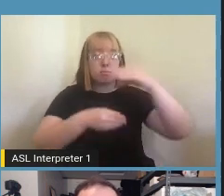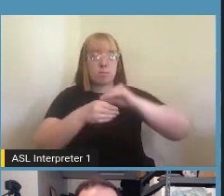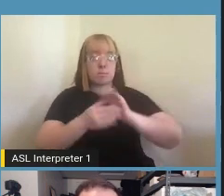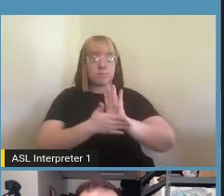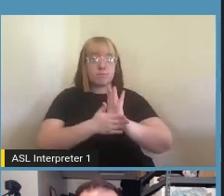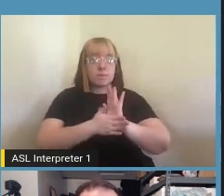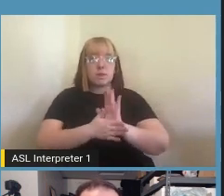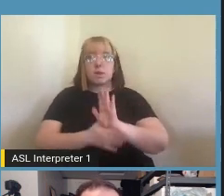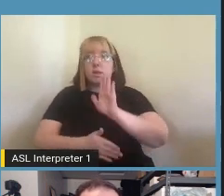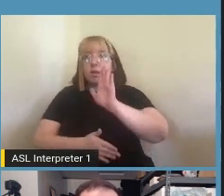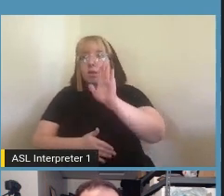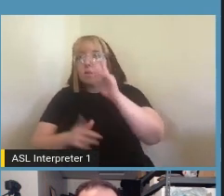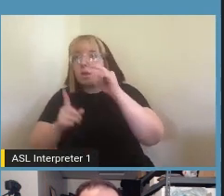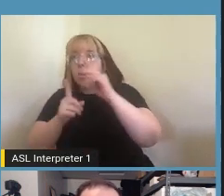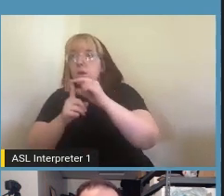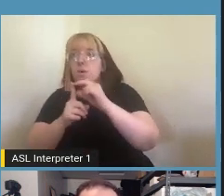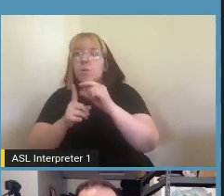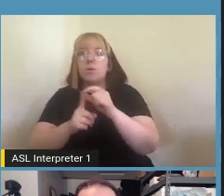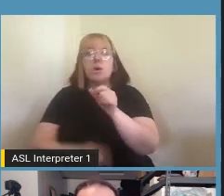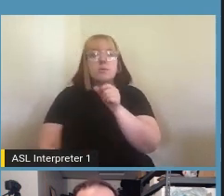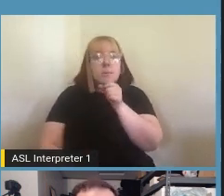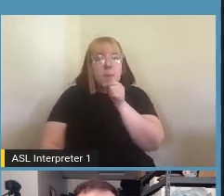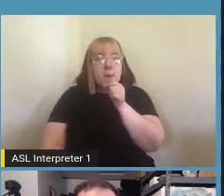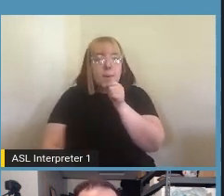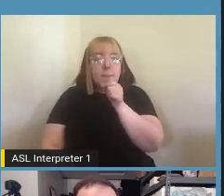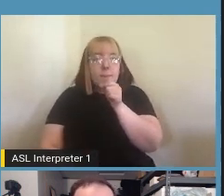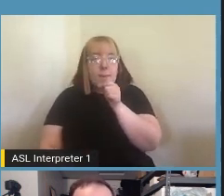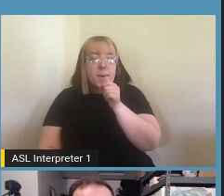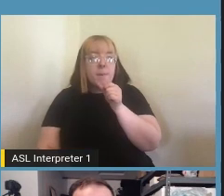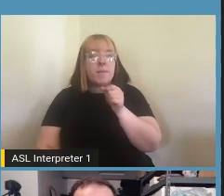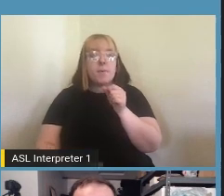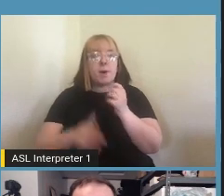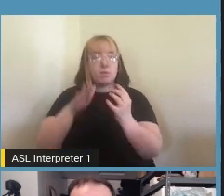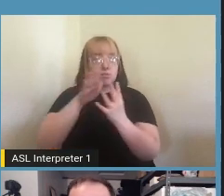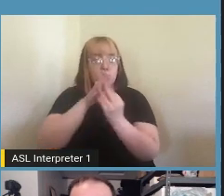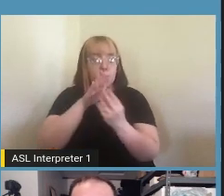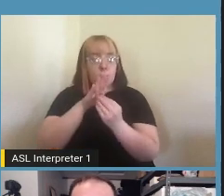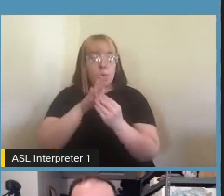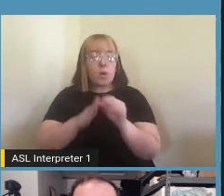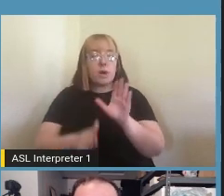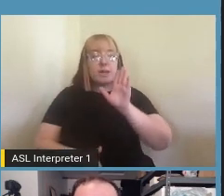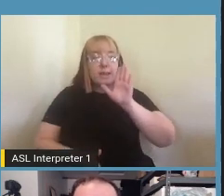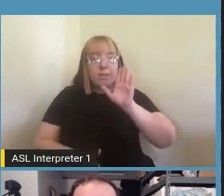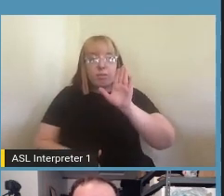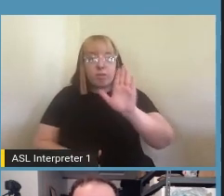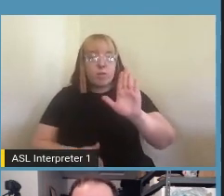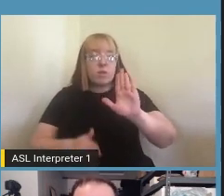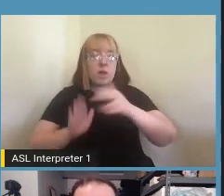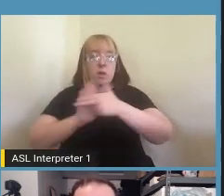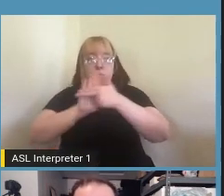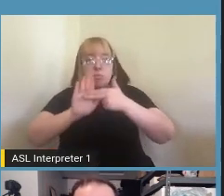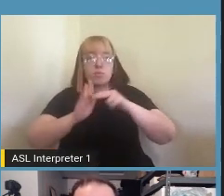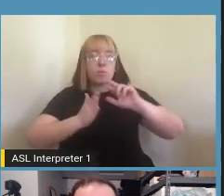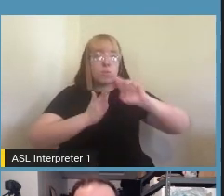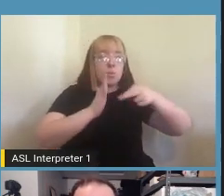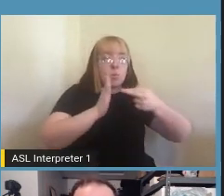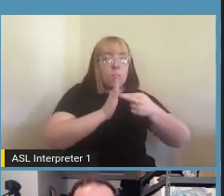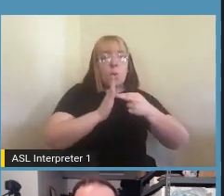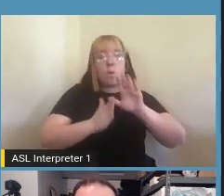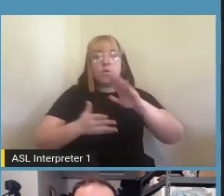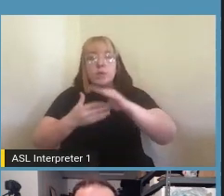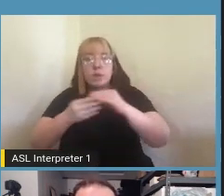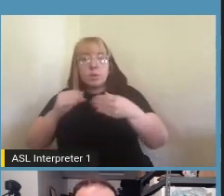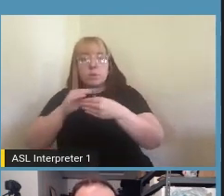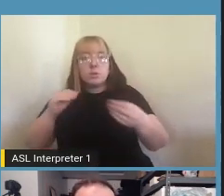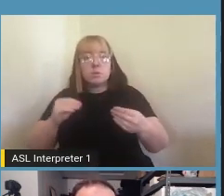own words talk to a microphone, and we recorded them saying, here's what we believe the museum is. This is what